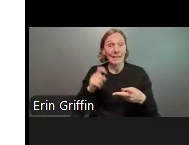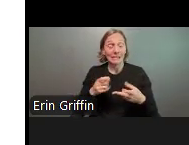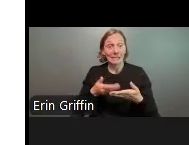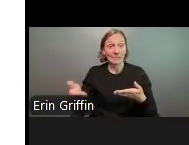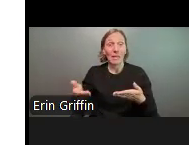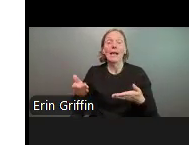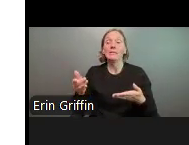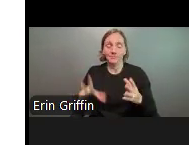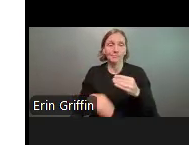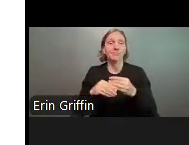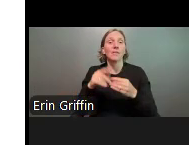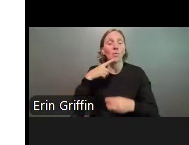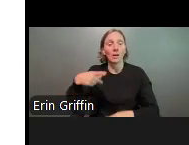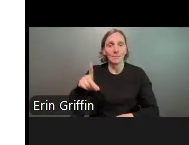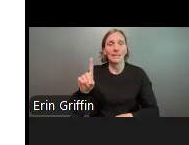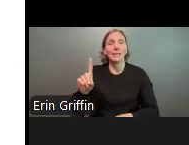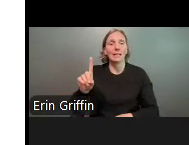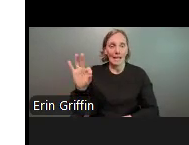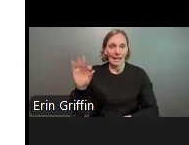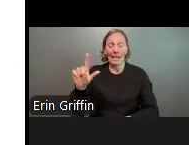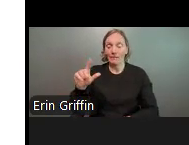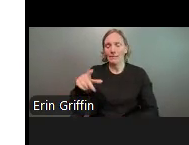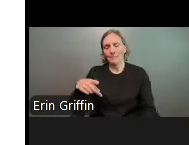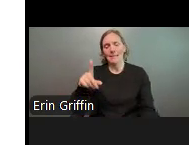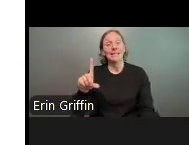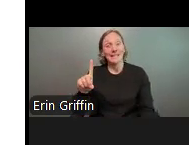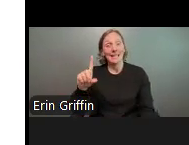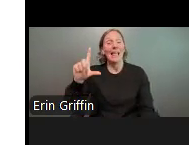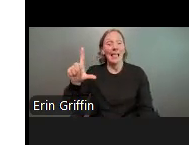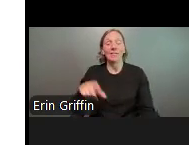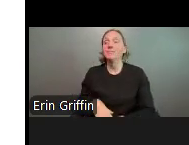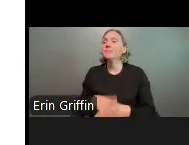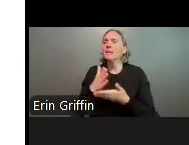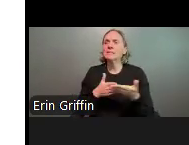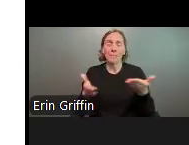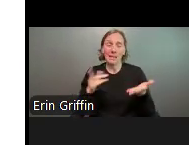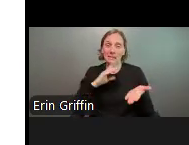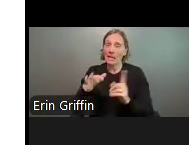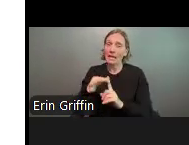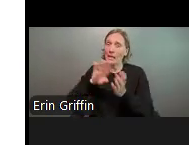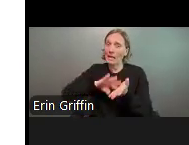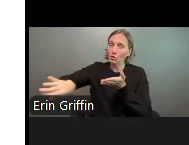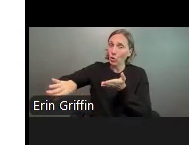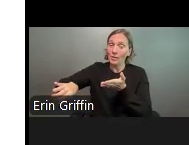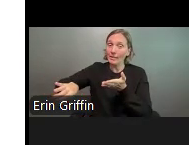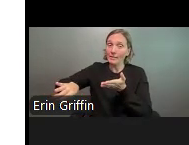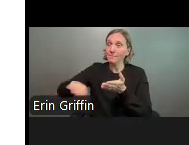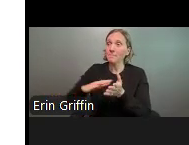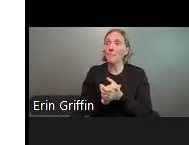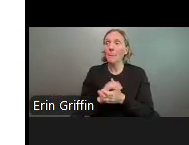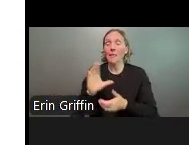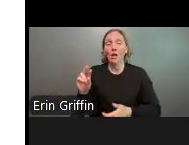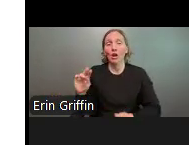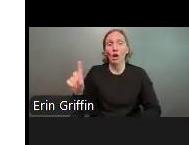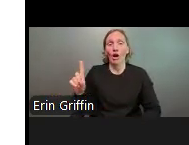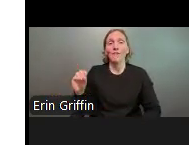PDL. There are certain things that are excluded or carved out, and those are available in the contracts